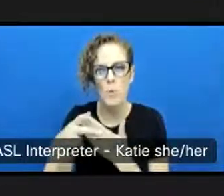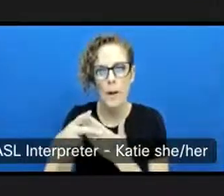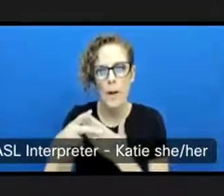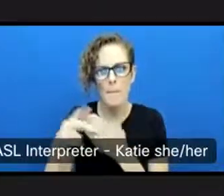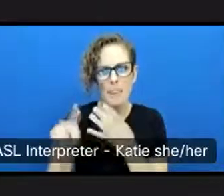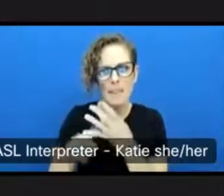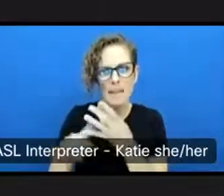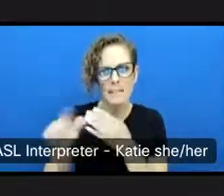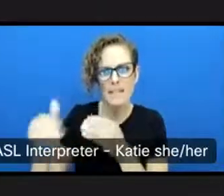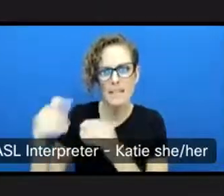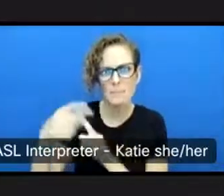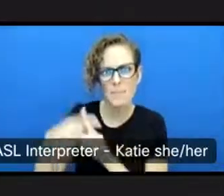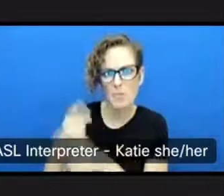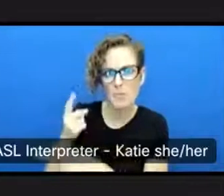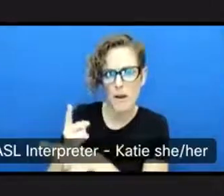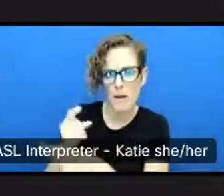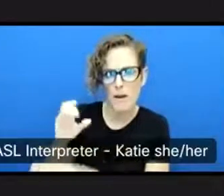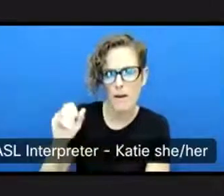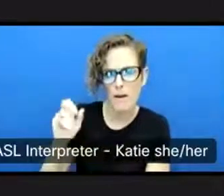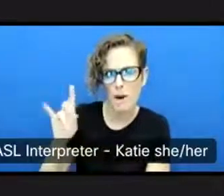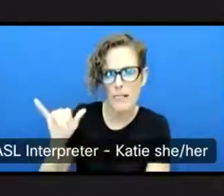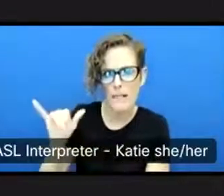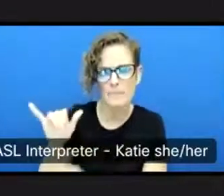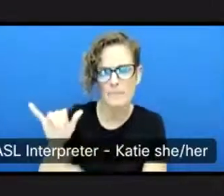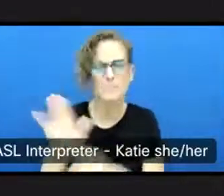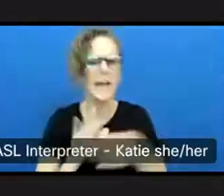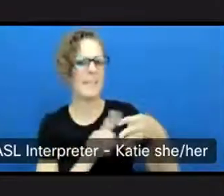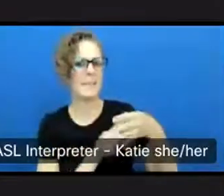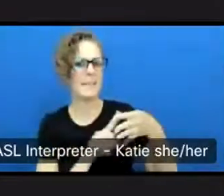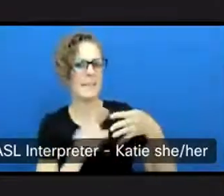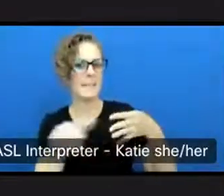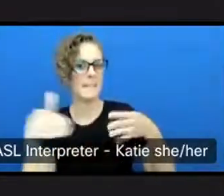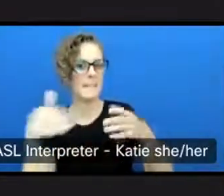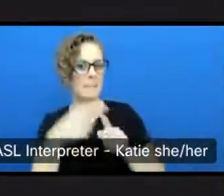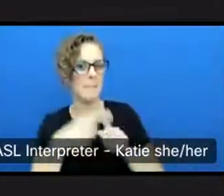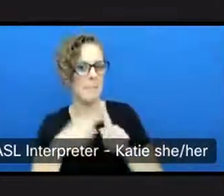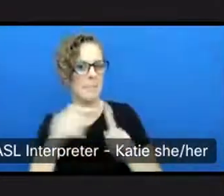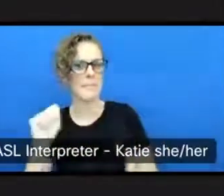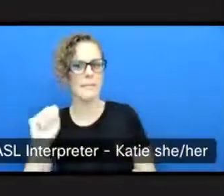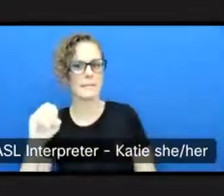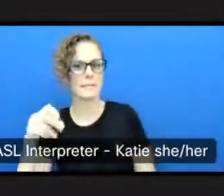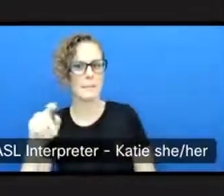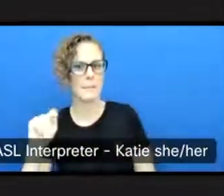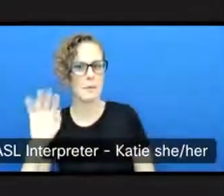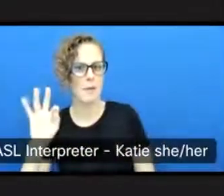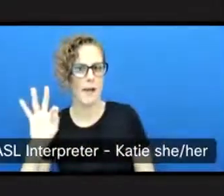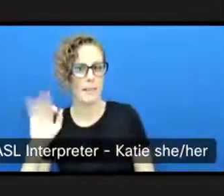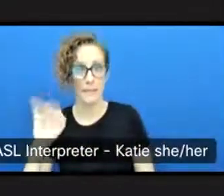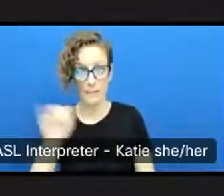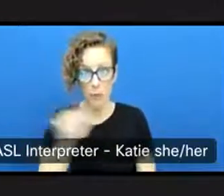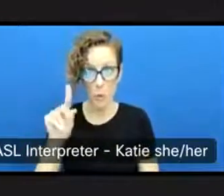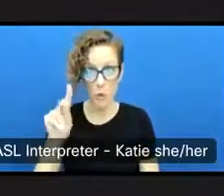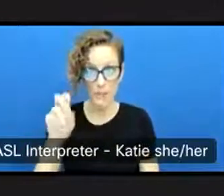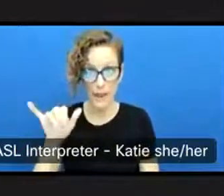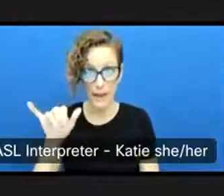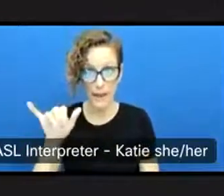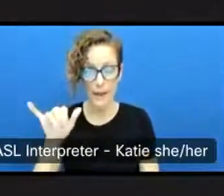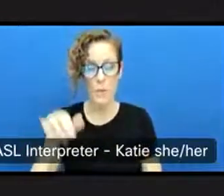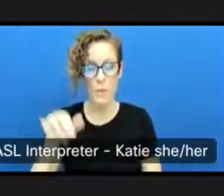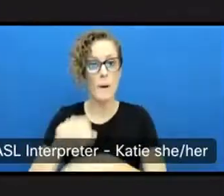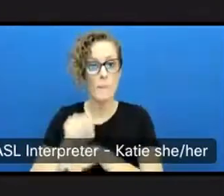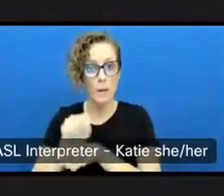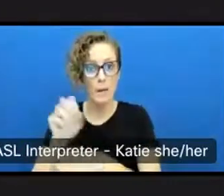our local areas, both down in VMRC's area and our area, specifically for our vendors. We're doing a little trial of